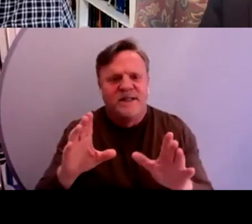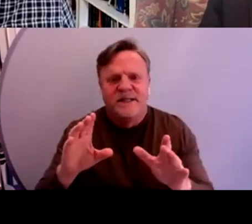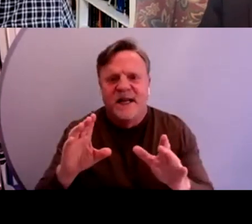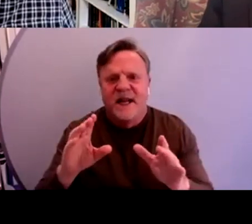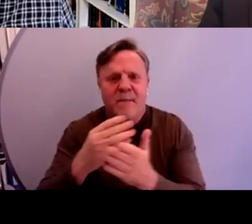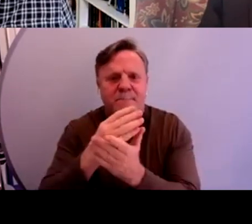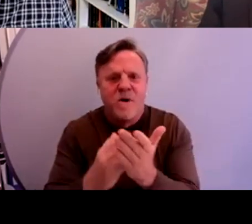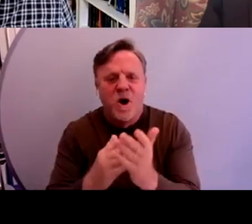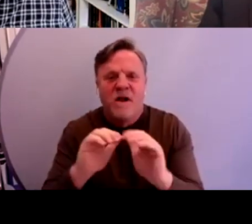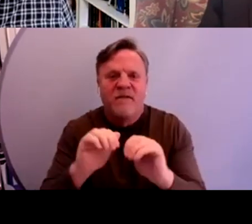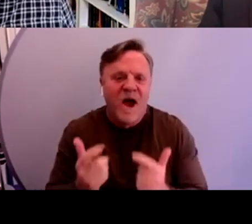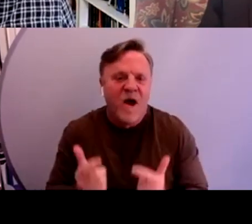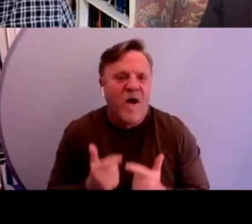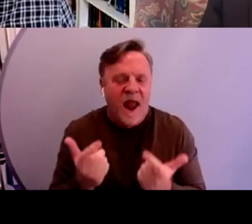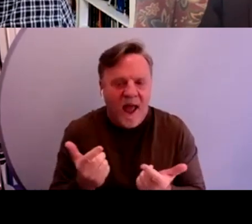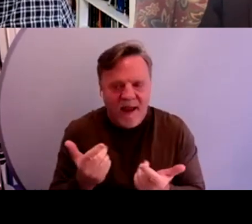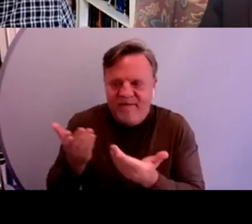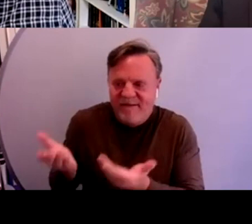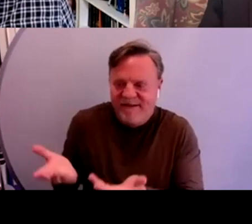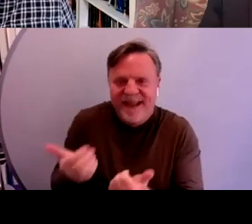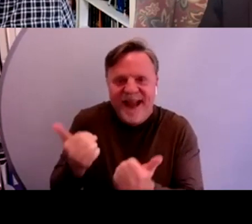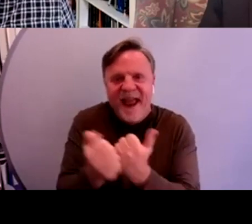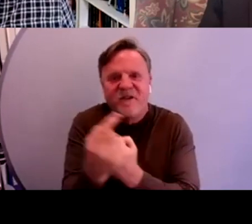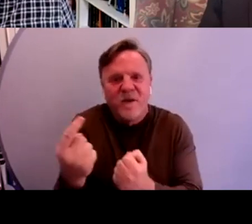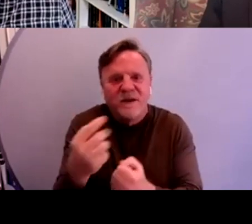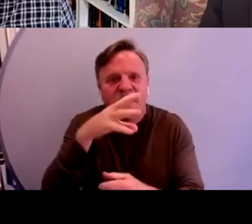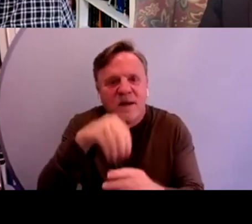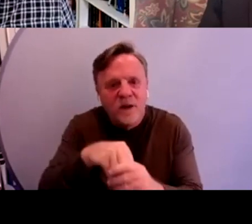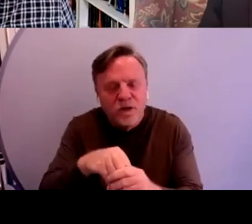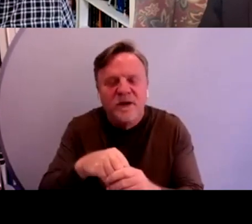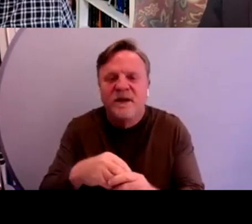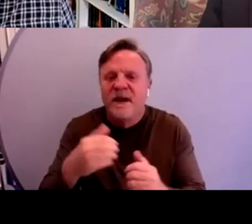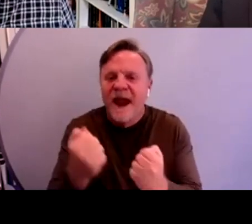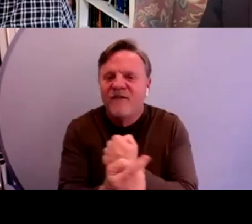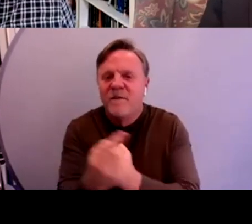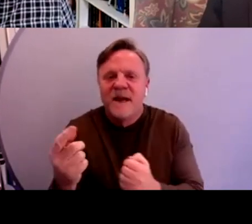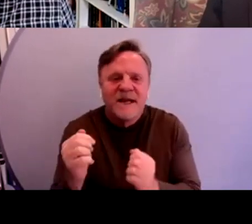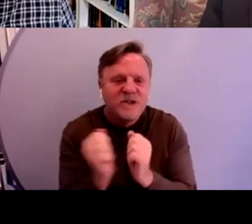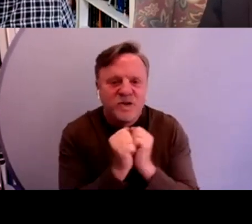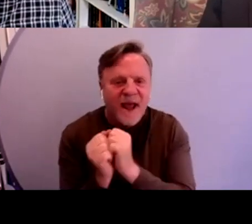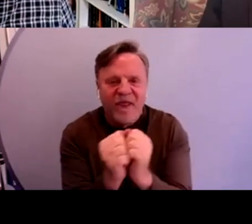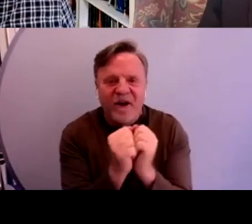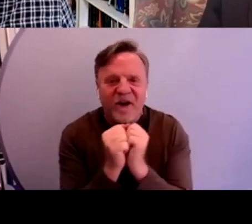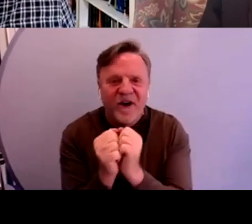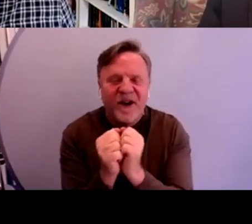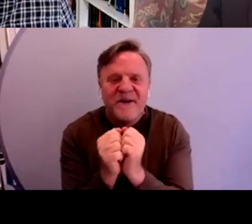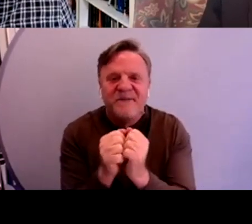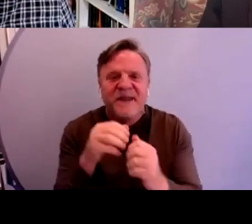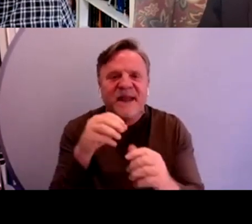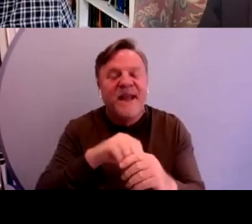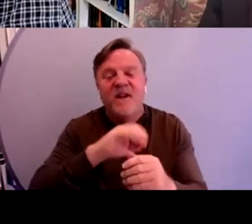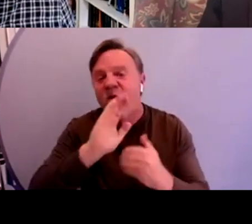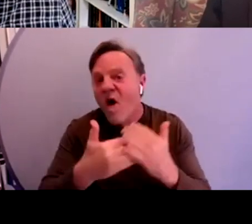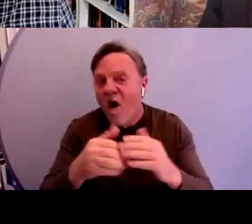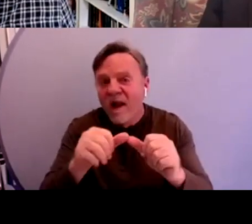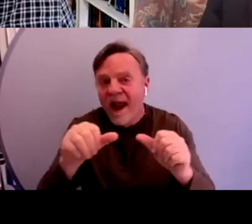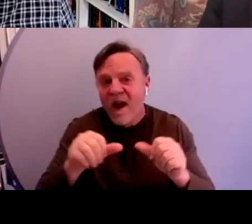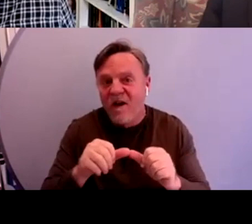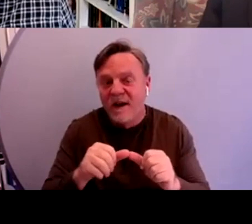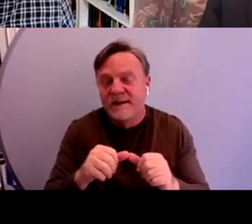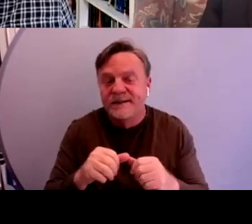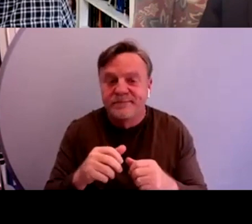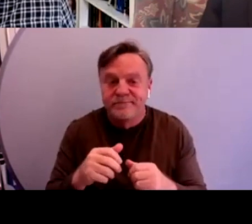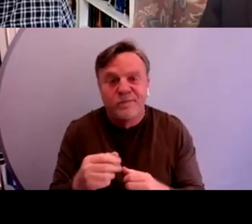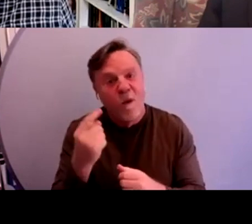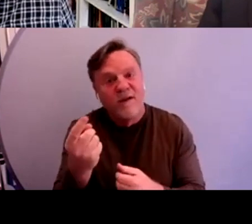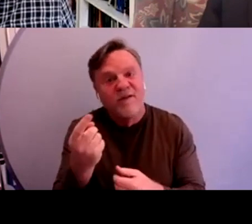how life is that everyone is included, everybody is together in all areas, one of them being